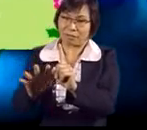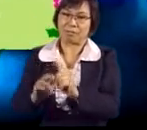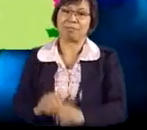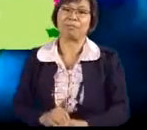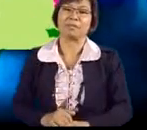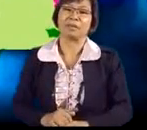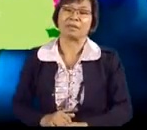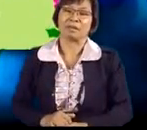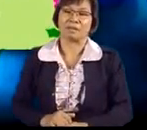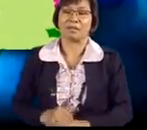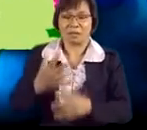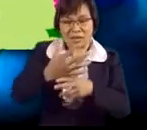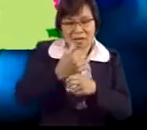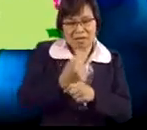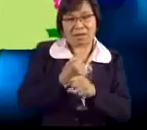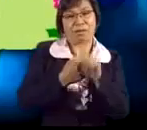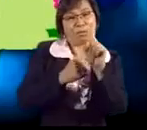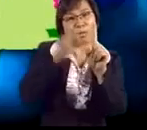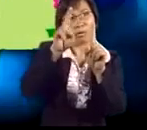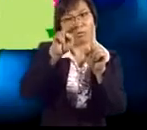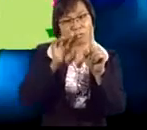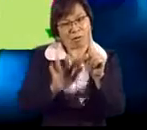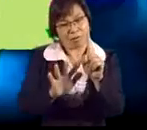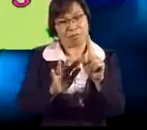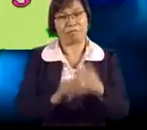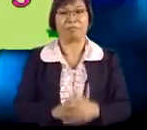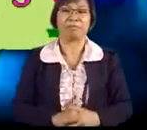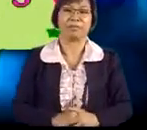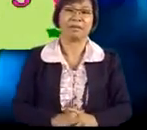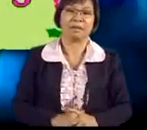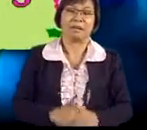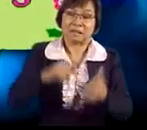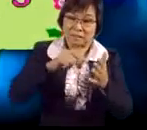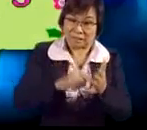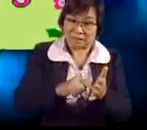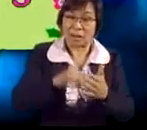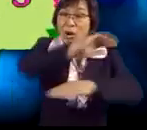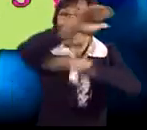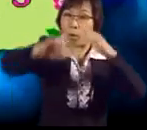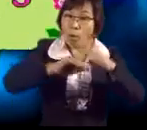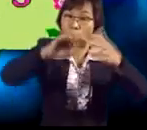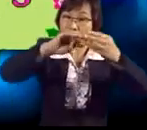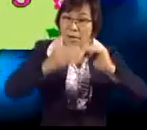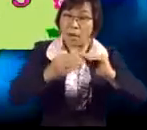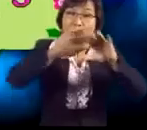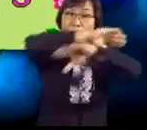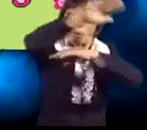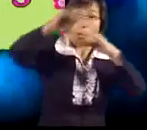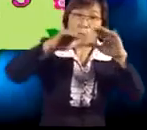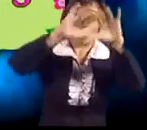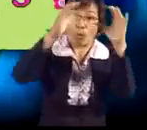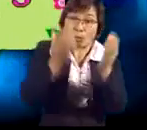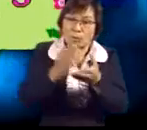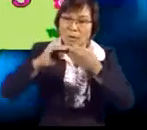We put the remainder 2 over 5 and we get 1 and 2/5.